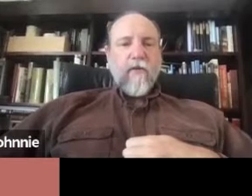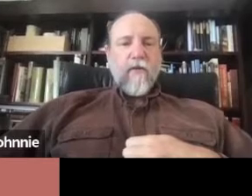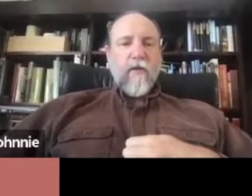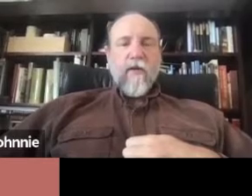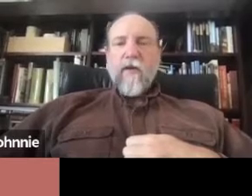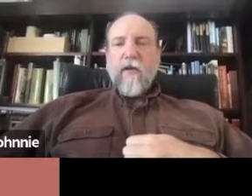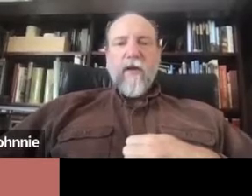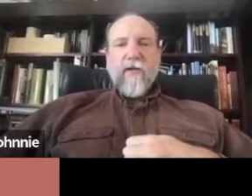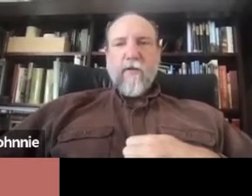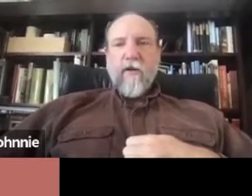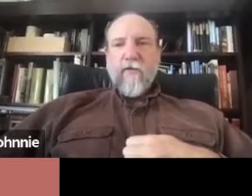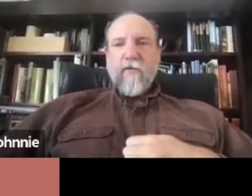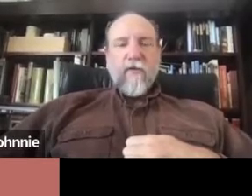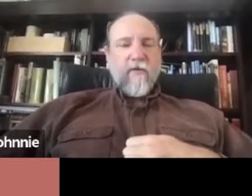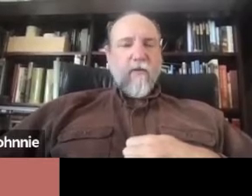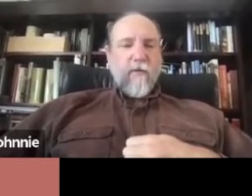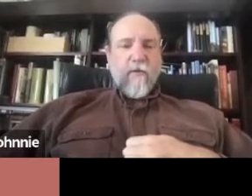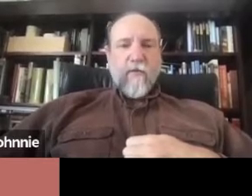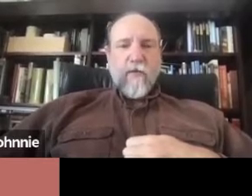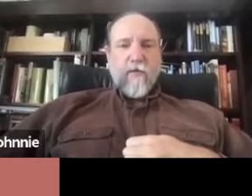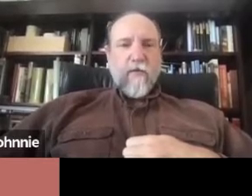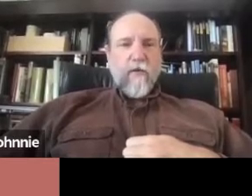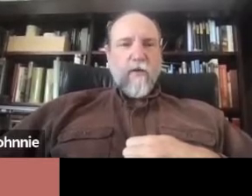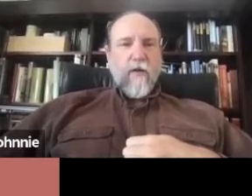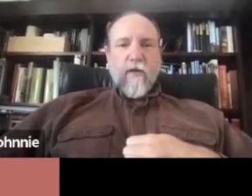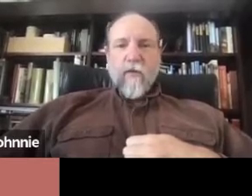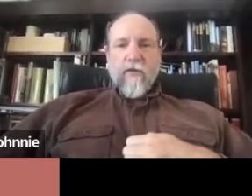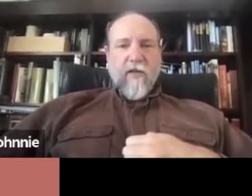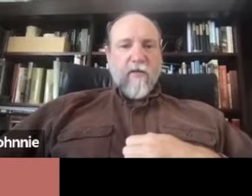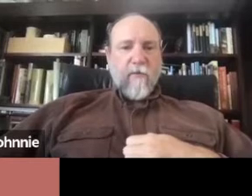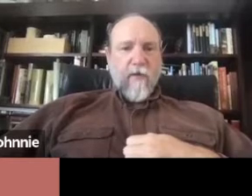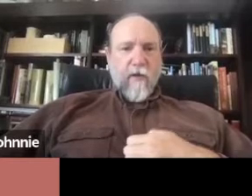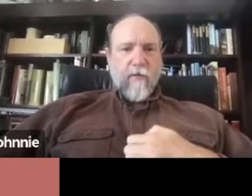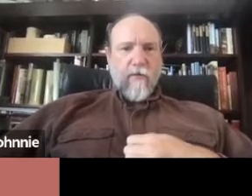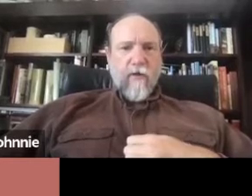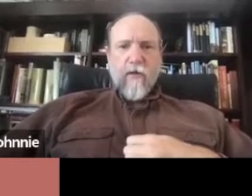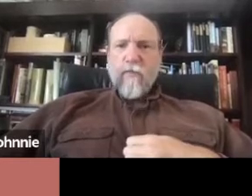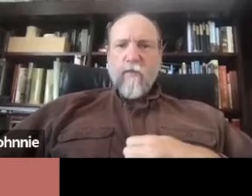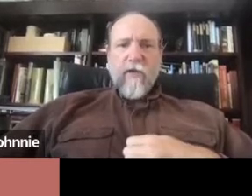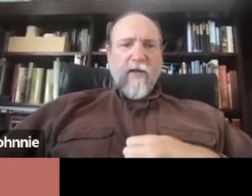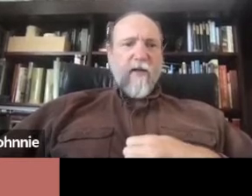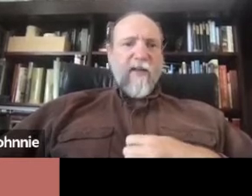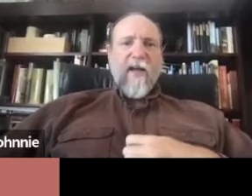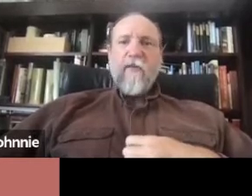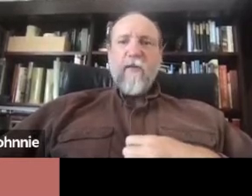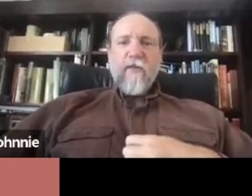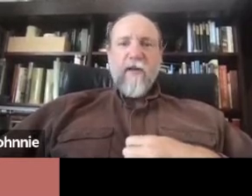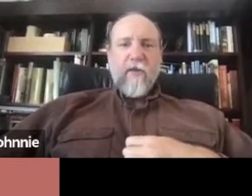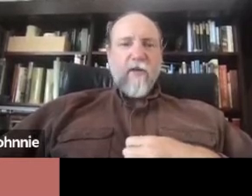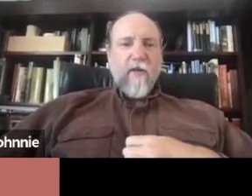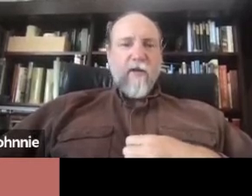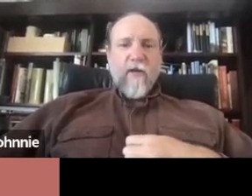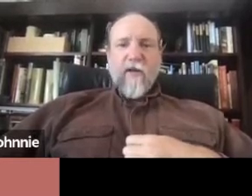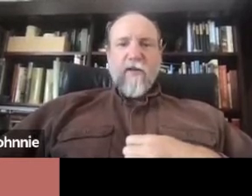seminar, and pregnant pauses. You're going to see quite a few of those. So we should get to the videos, and I hope that we get a lot out of them